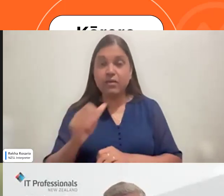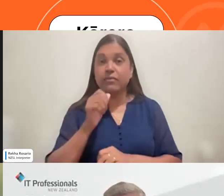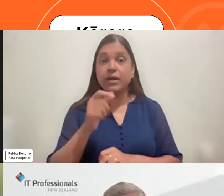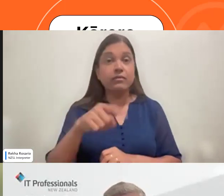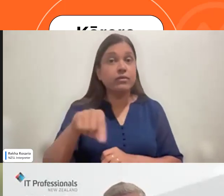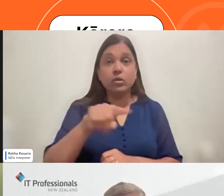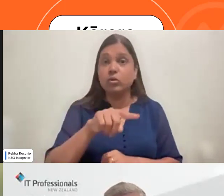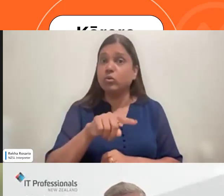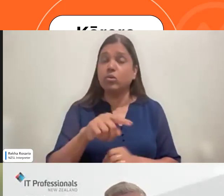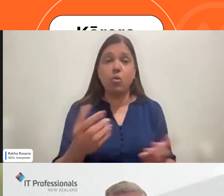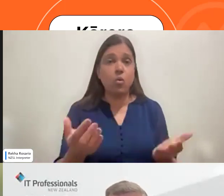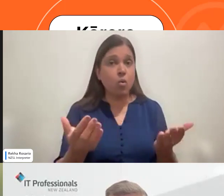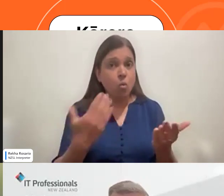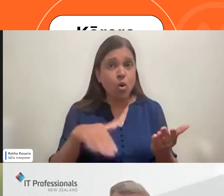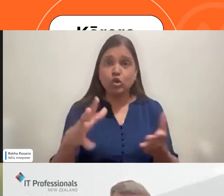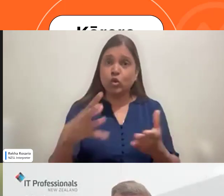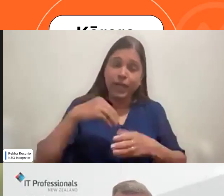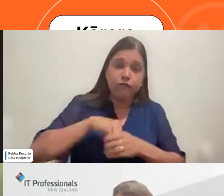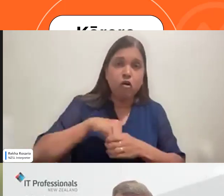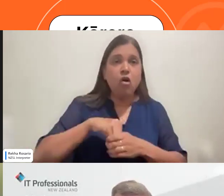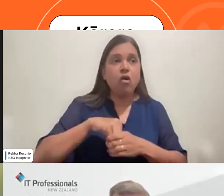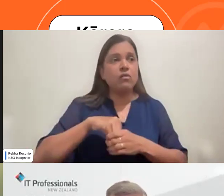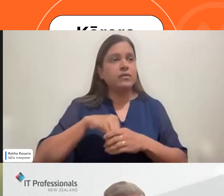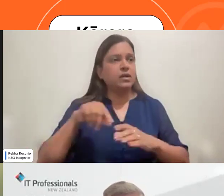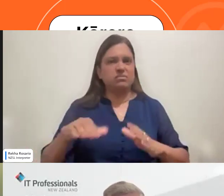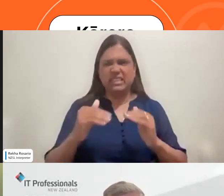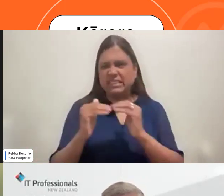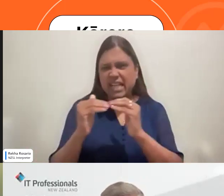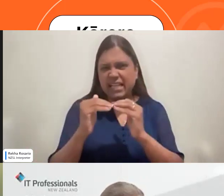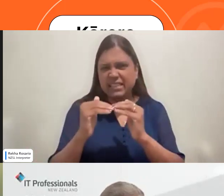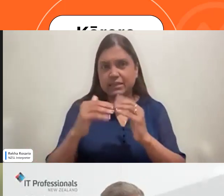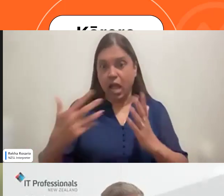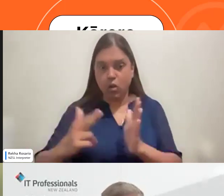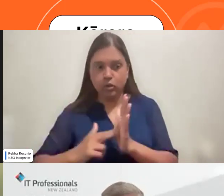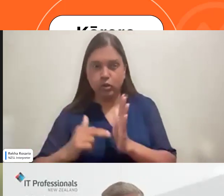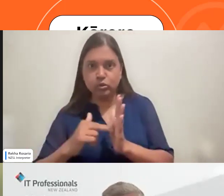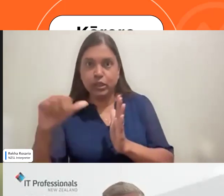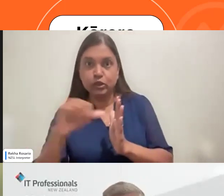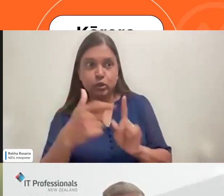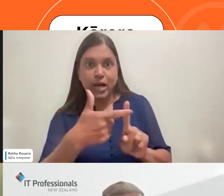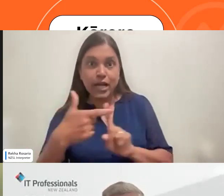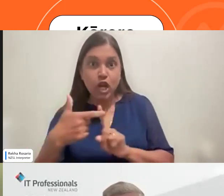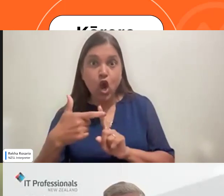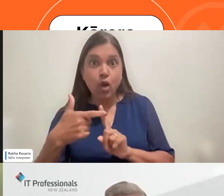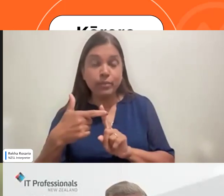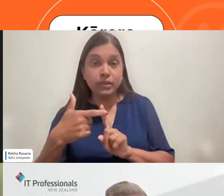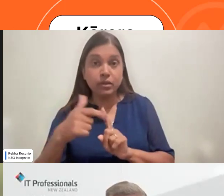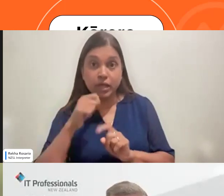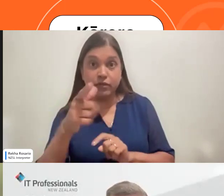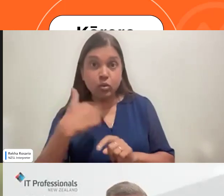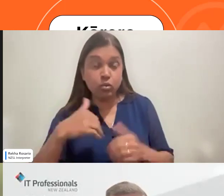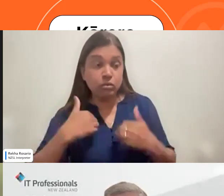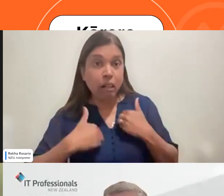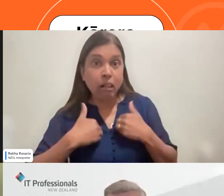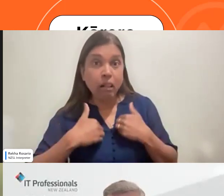involved in the standards space and New Zealand adopting international standards, of which, as I said, there are quite a few that are